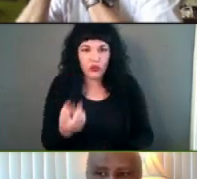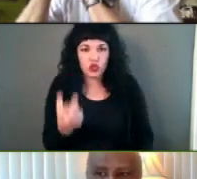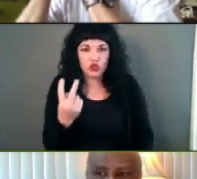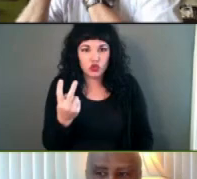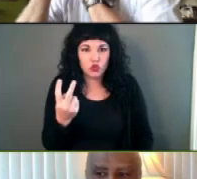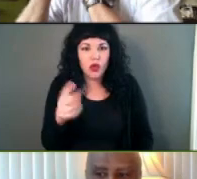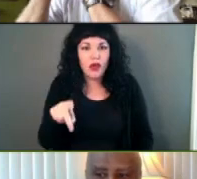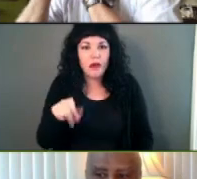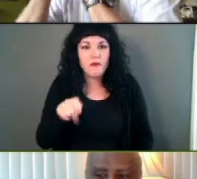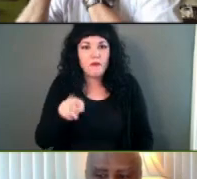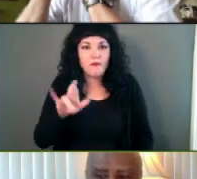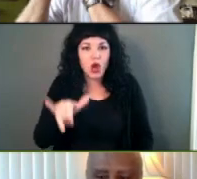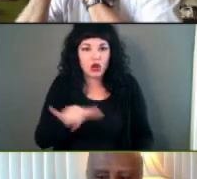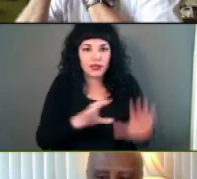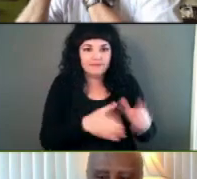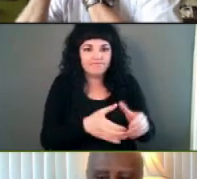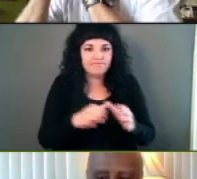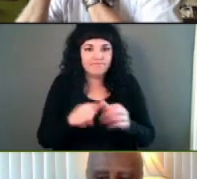males,